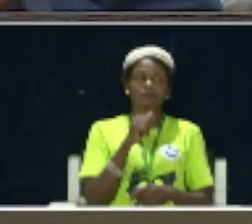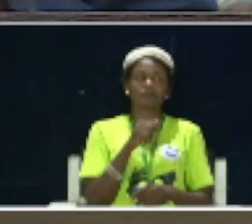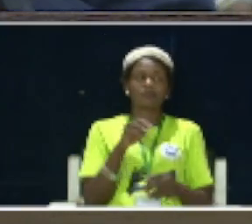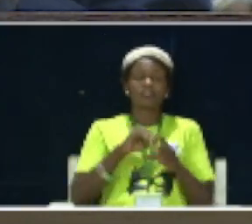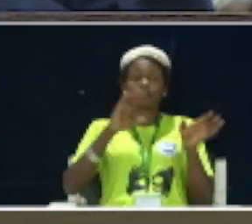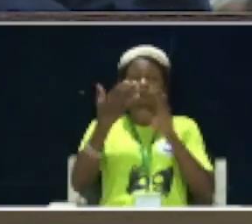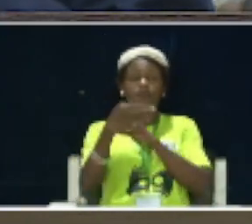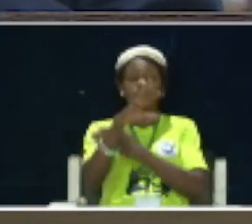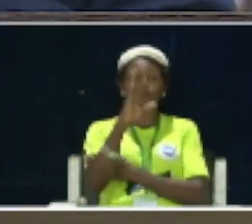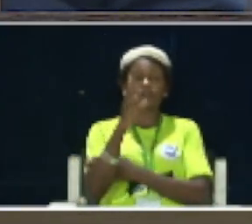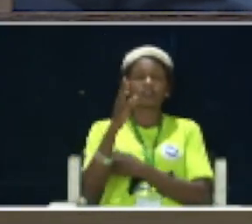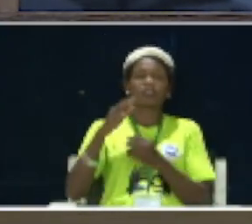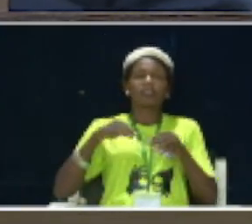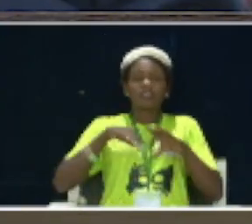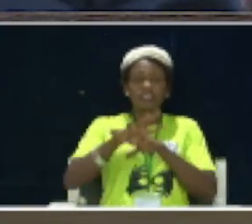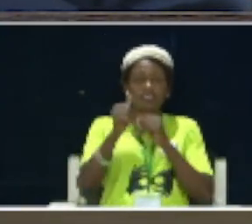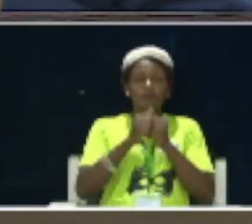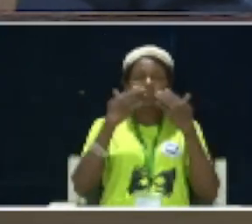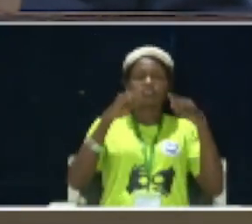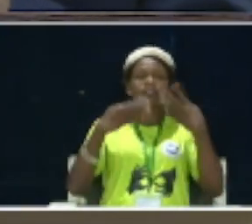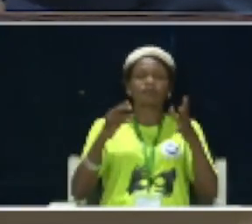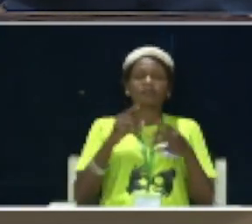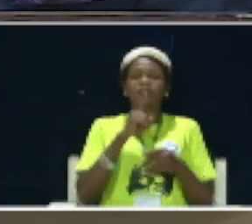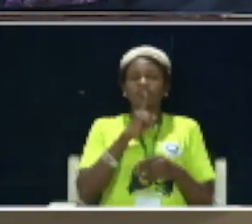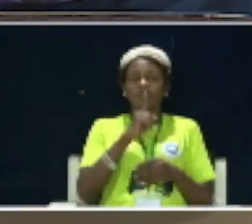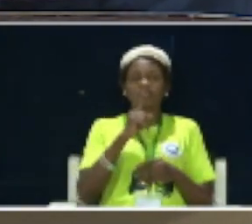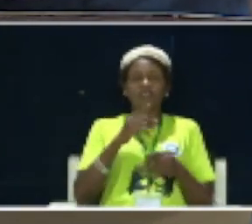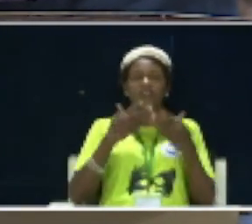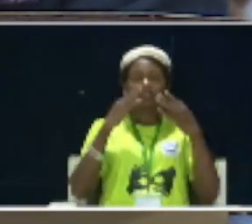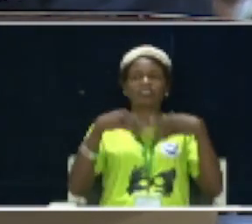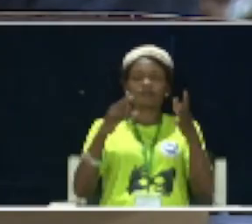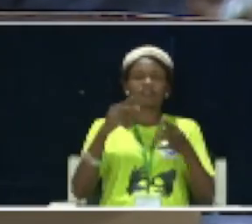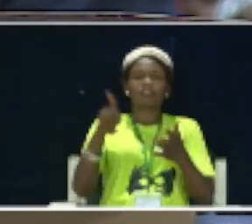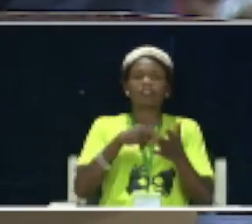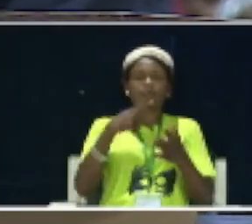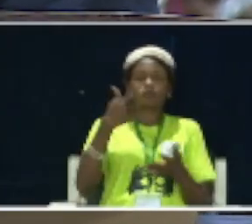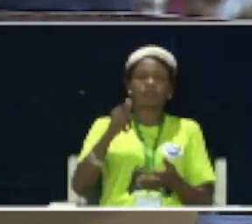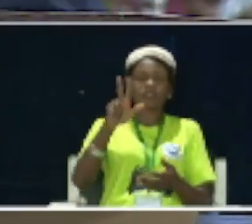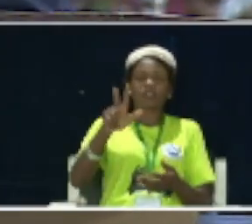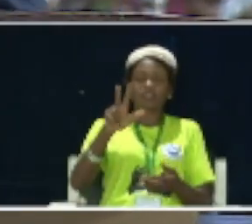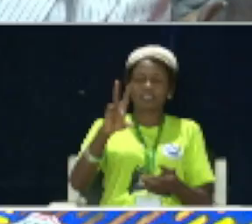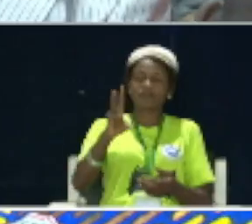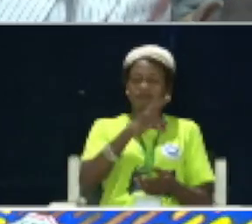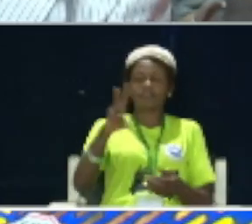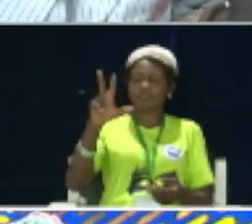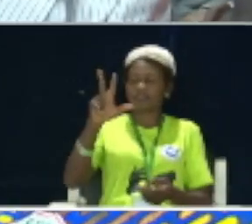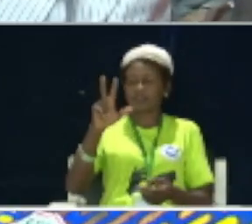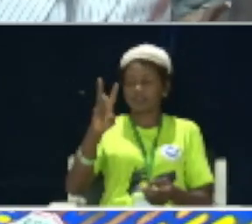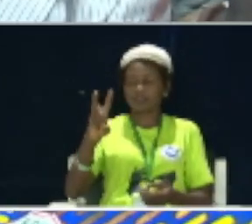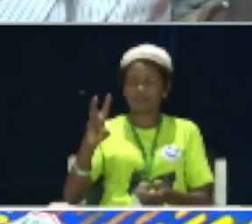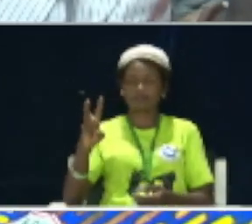God, enter with thanksgiving, sincere thanksgiving. Psalm 27 verse 6. Psalm 27 verse